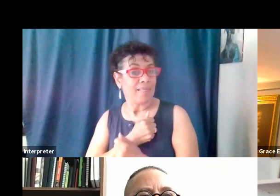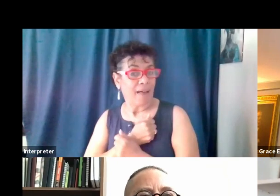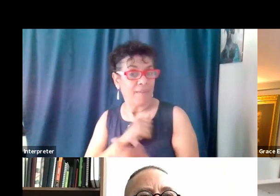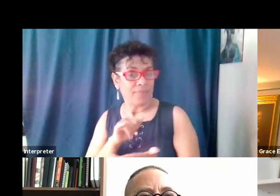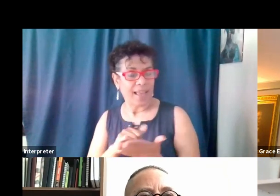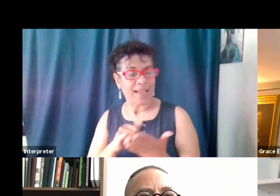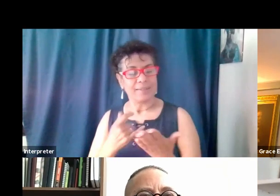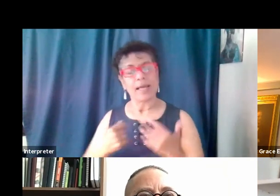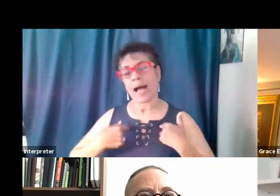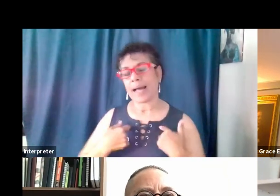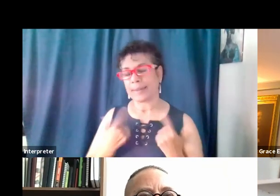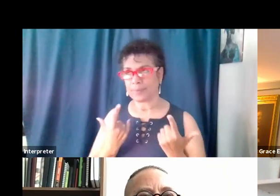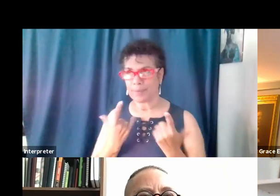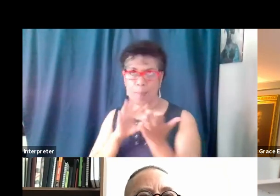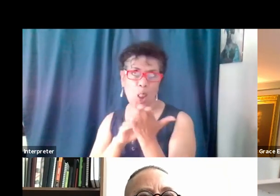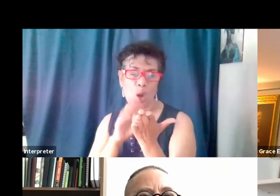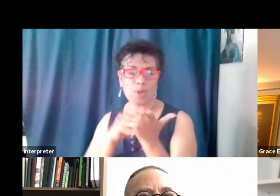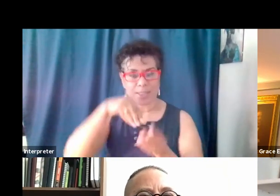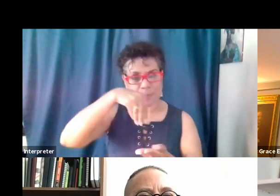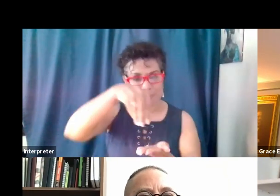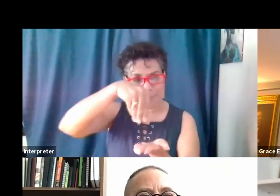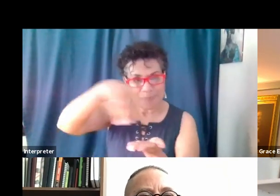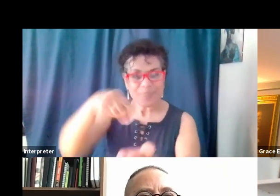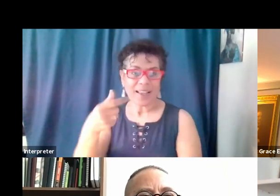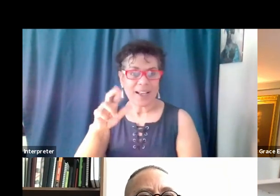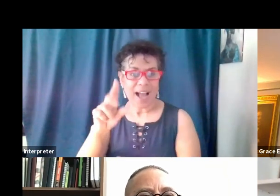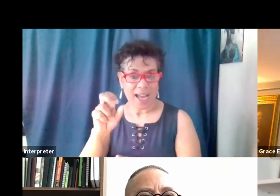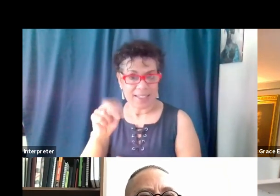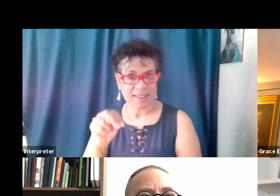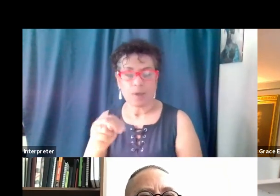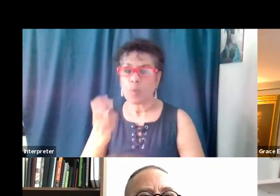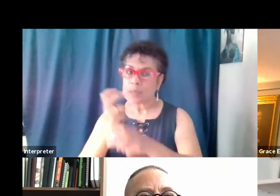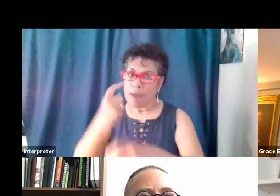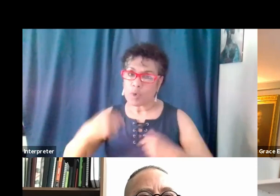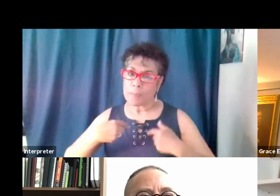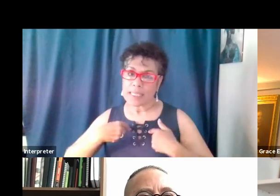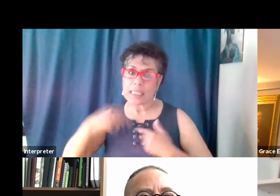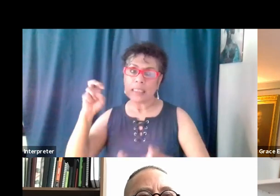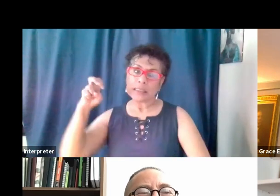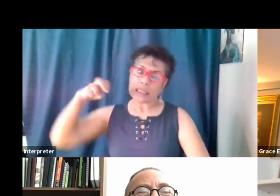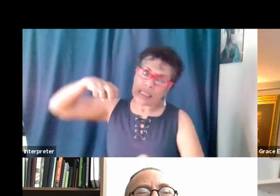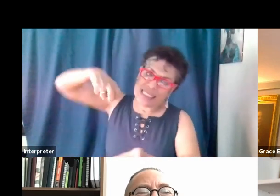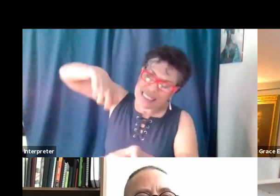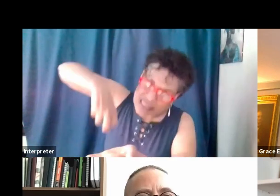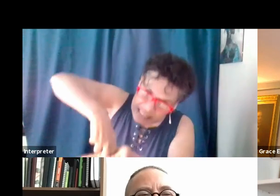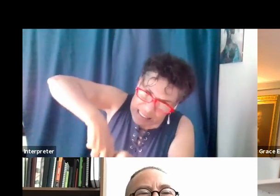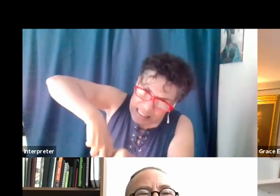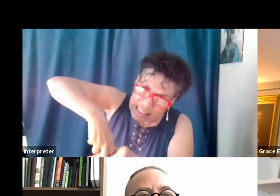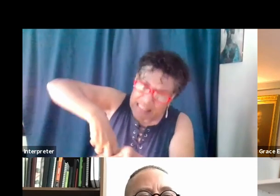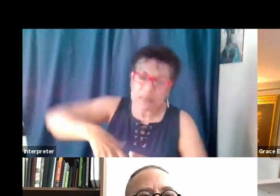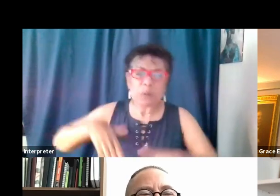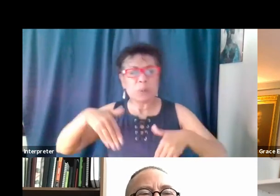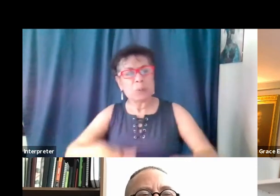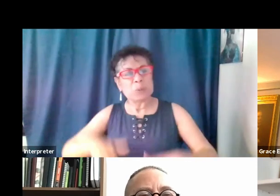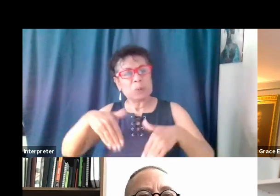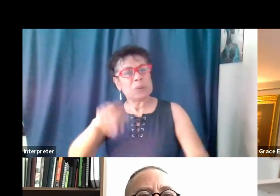aspiring gardener, let's put it that way. And one of the hardest things about gardening for me is like bending down on my poor